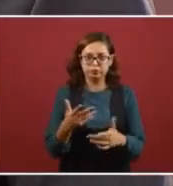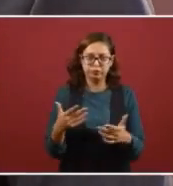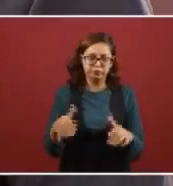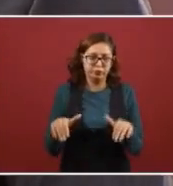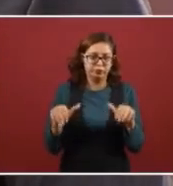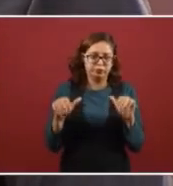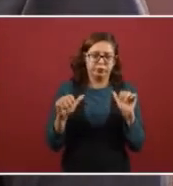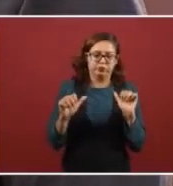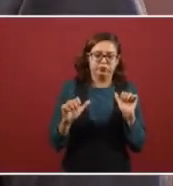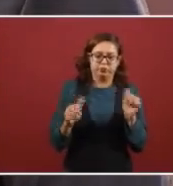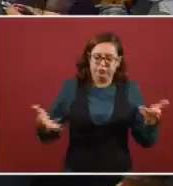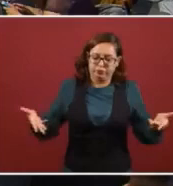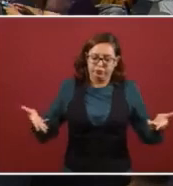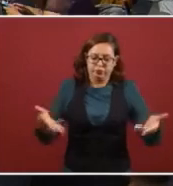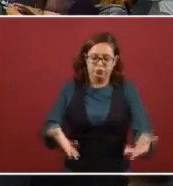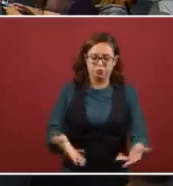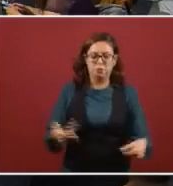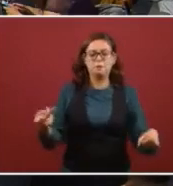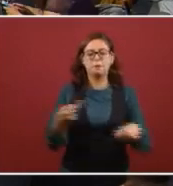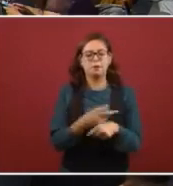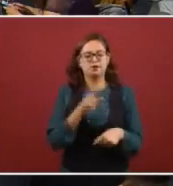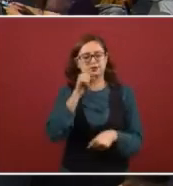happening in Sonora.